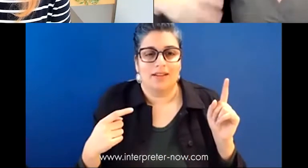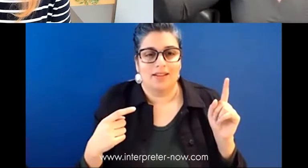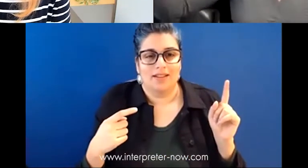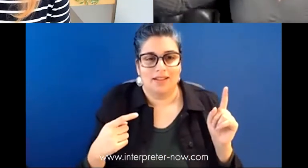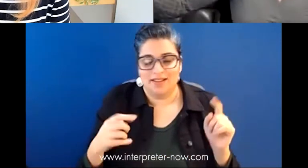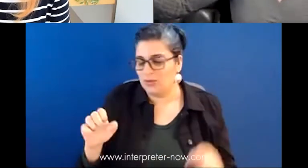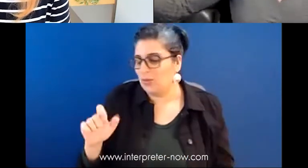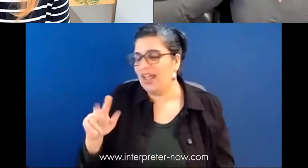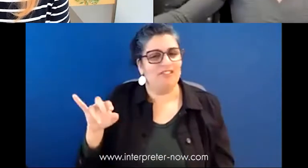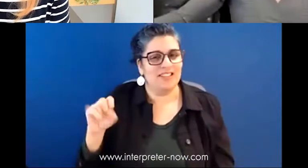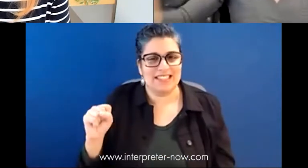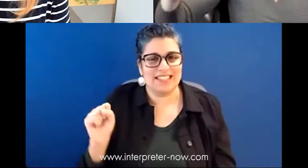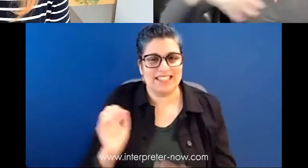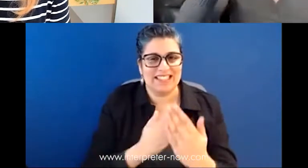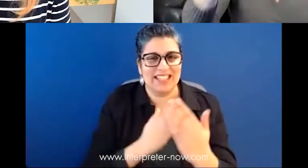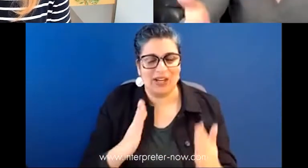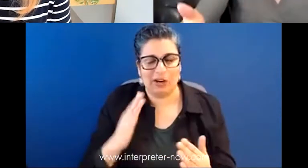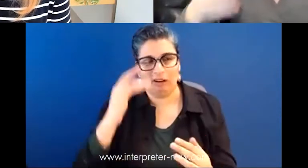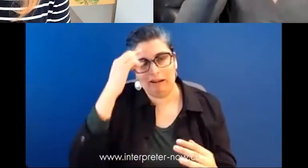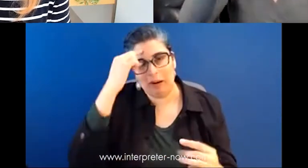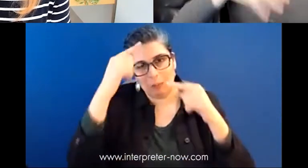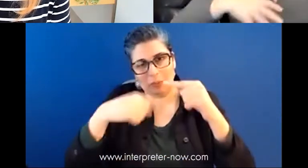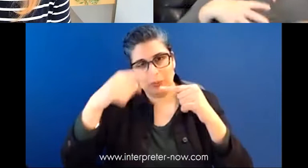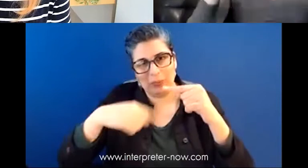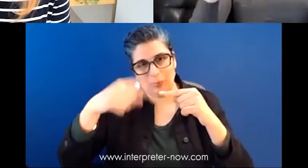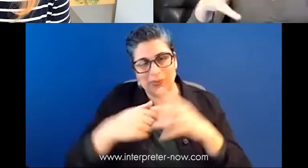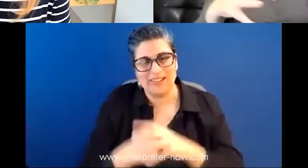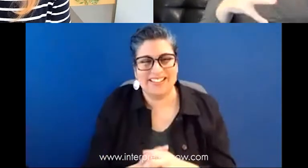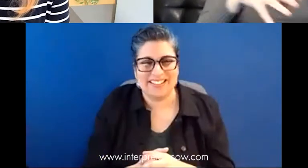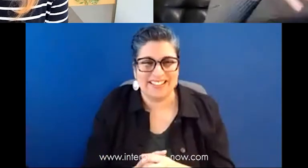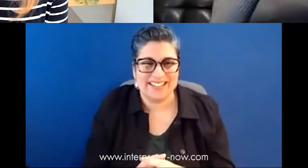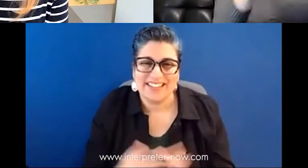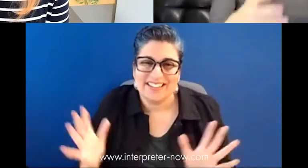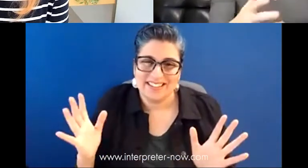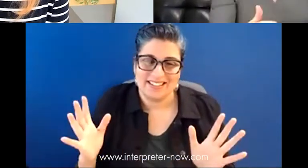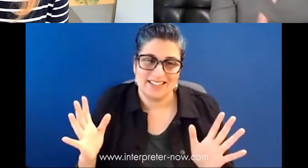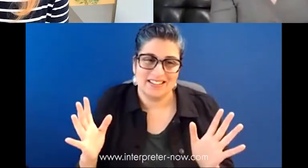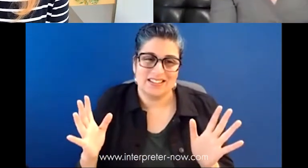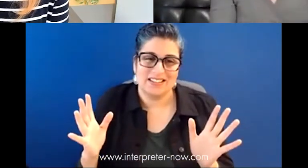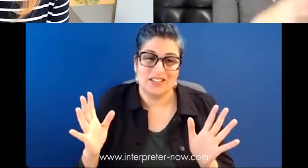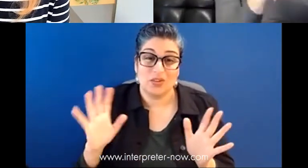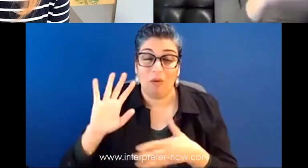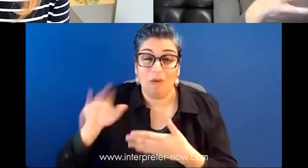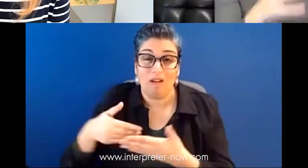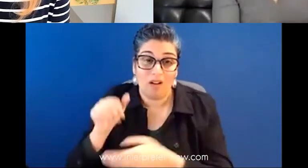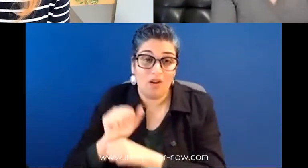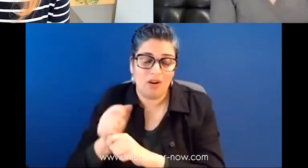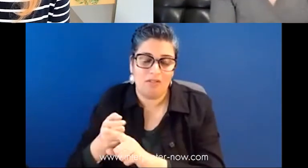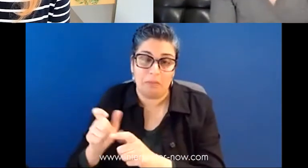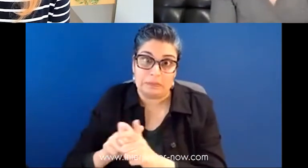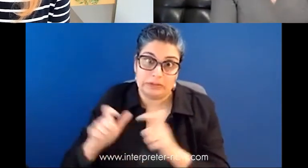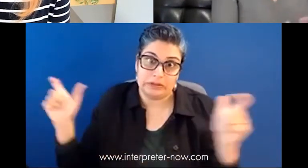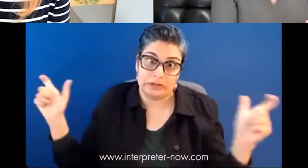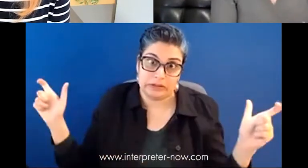all day. And it's, I'm taking all this work that was originally part of a big essay I